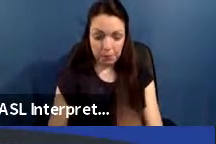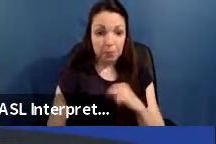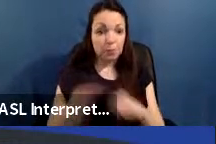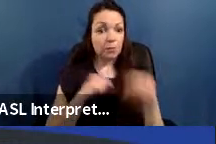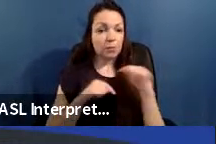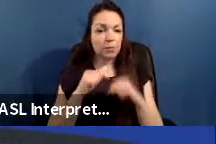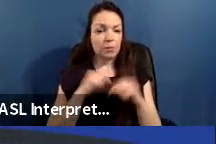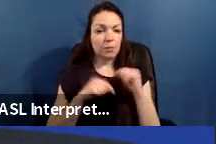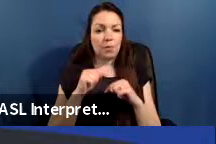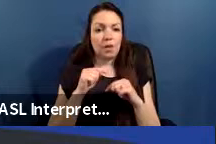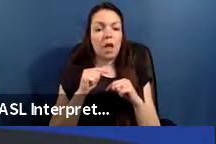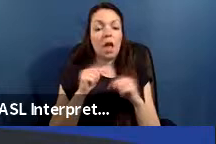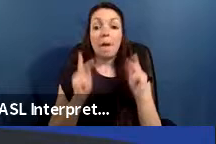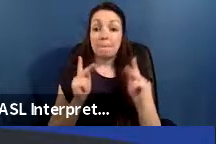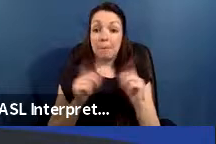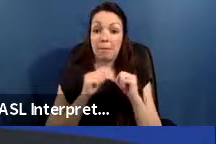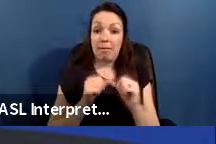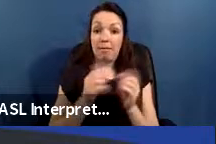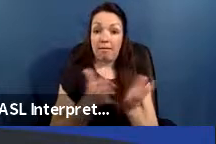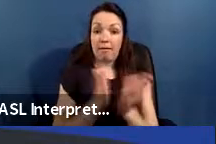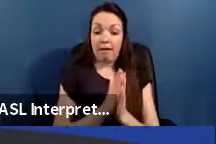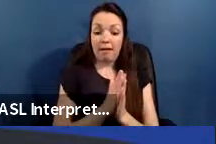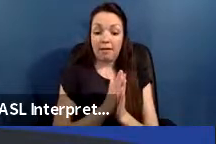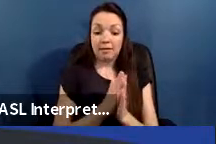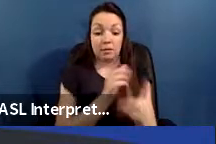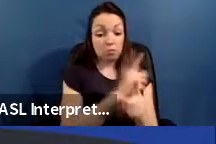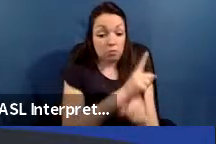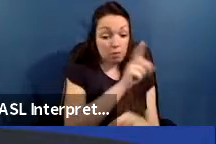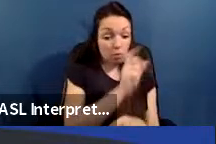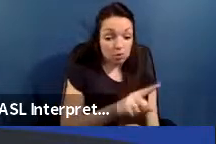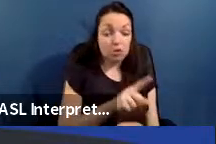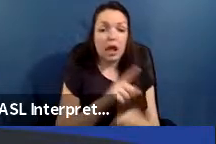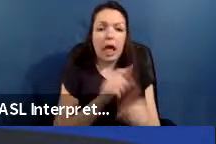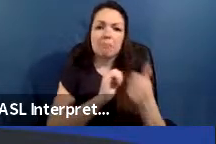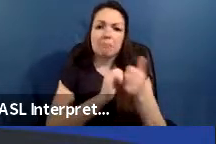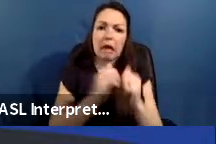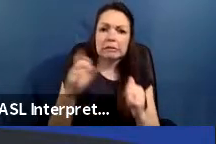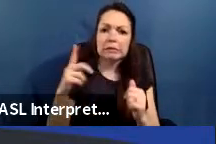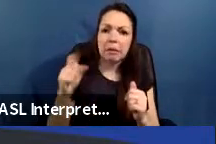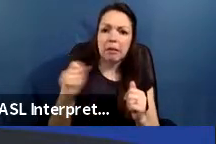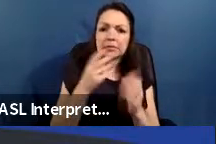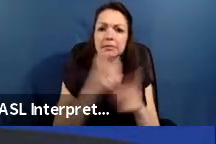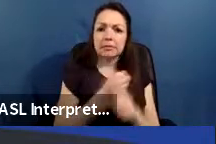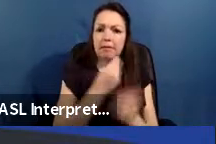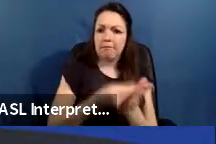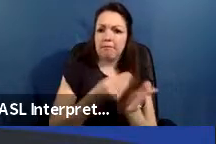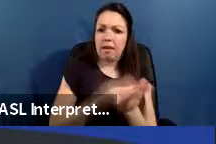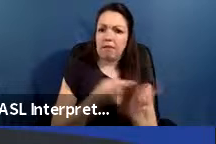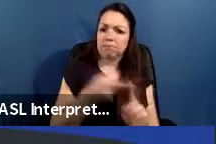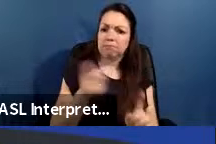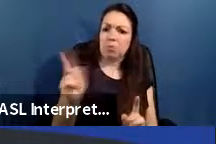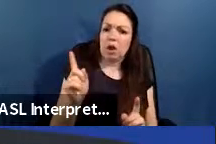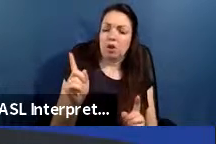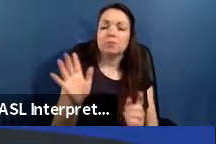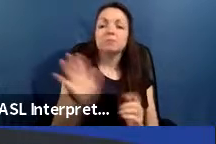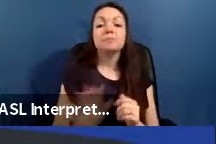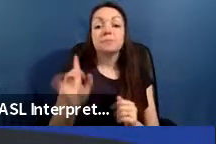but people continue to ask, and it's the right question of how does CPS get its funding? It's about half